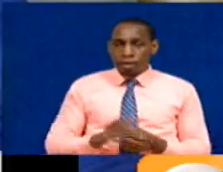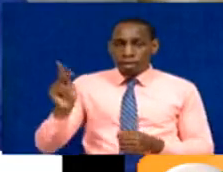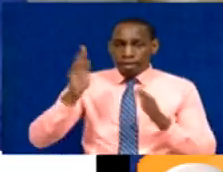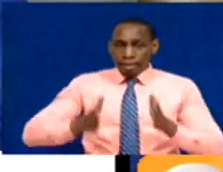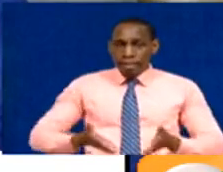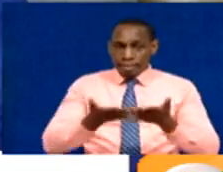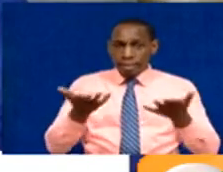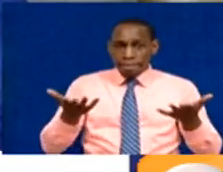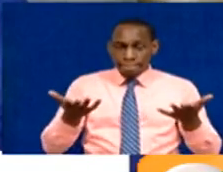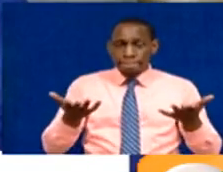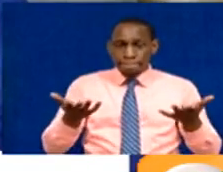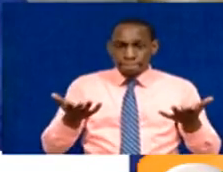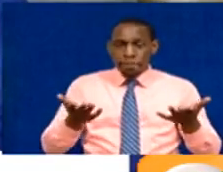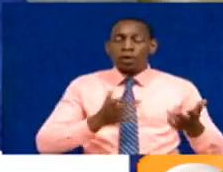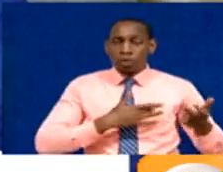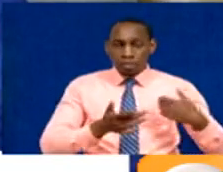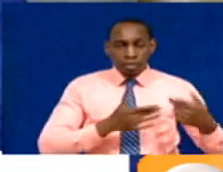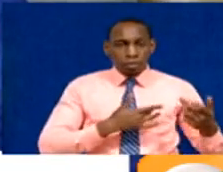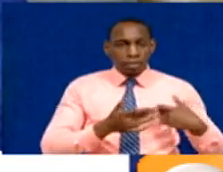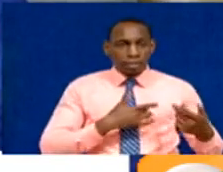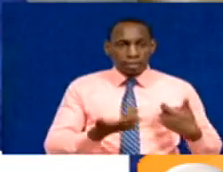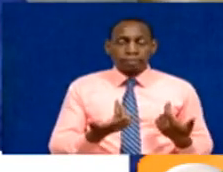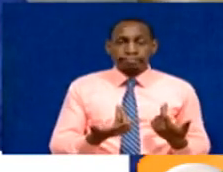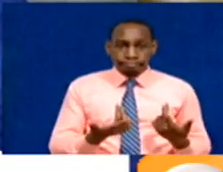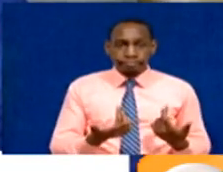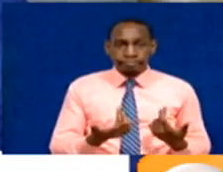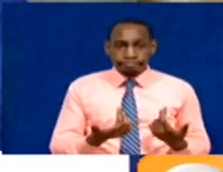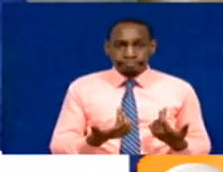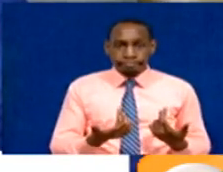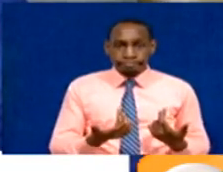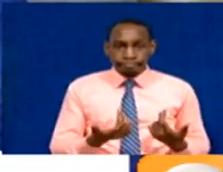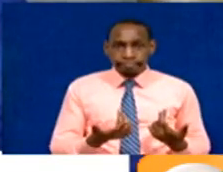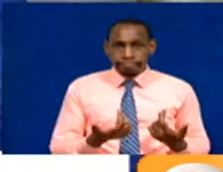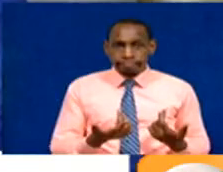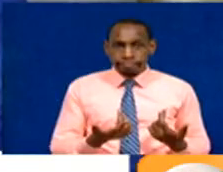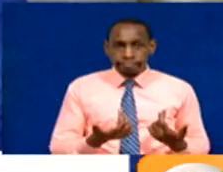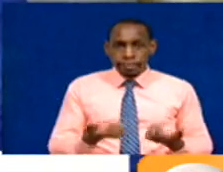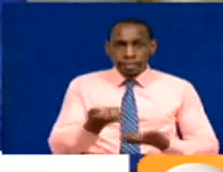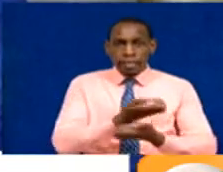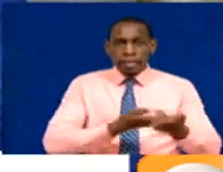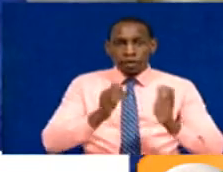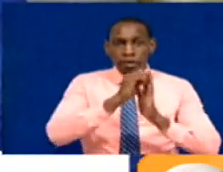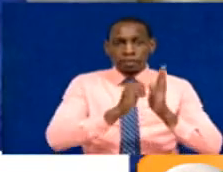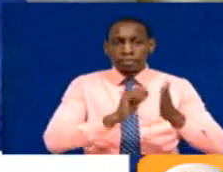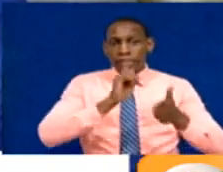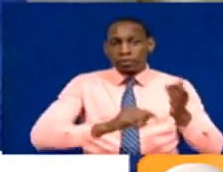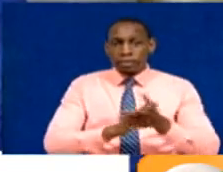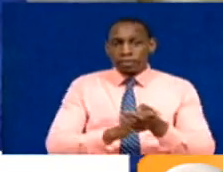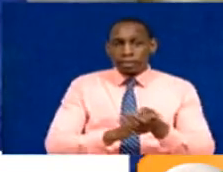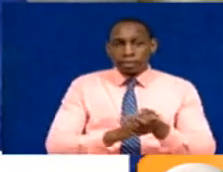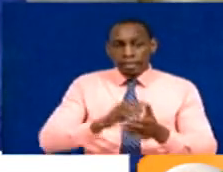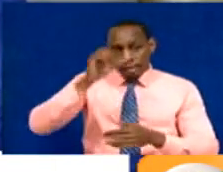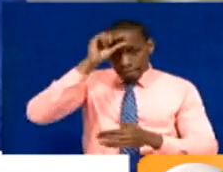Kenyans are basically concerned at the moment as to what the economic agenda will be for the